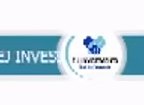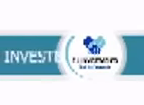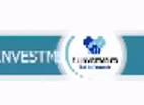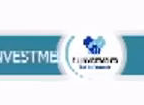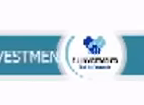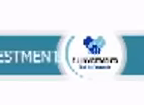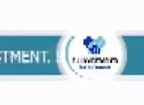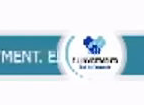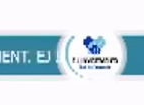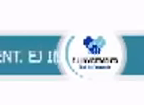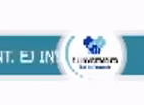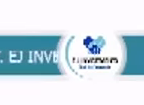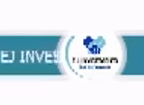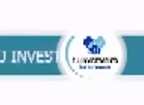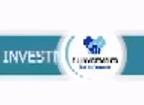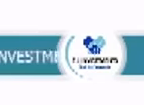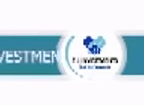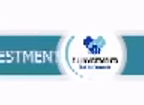properties.